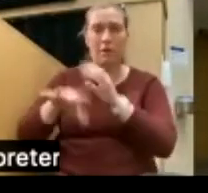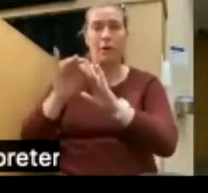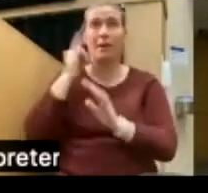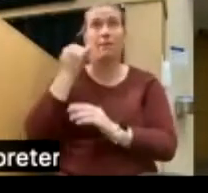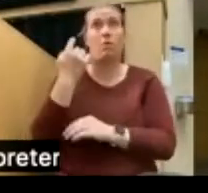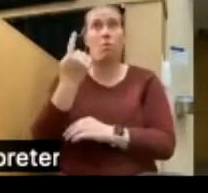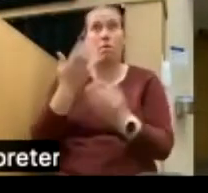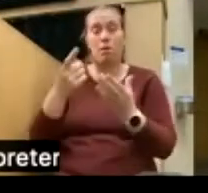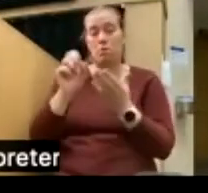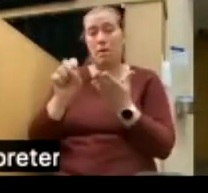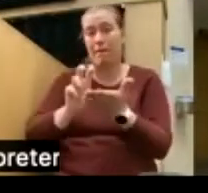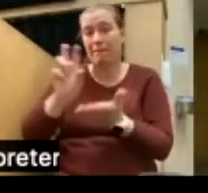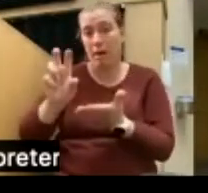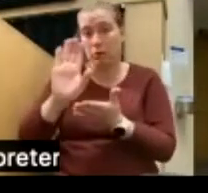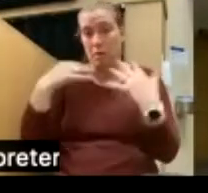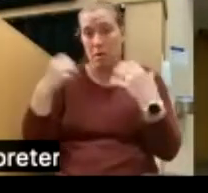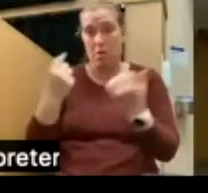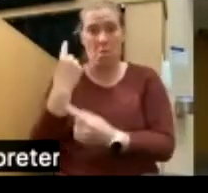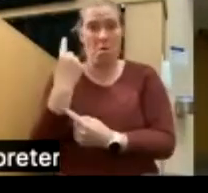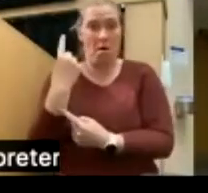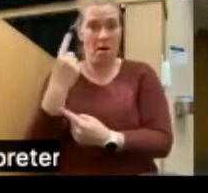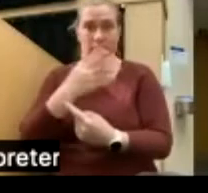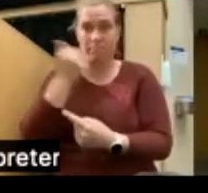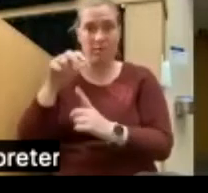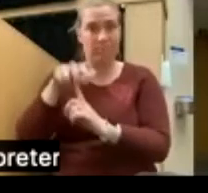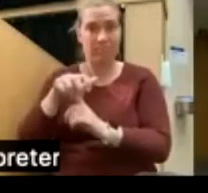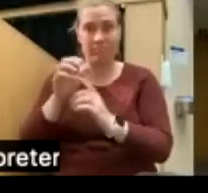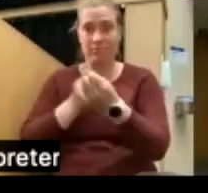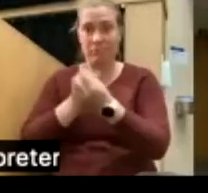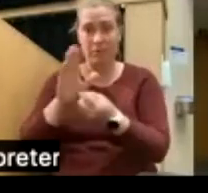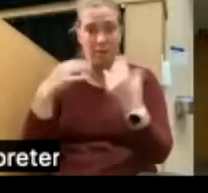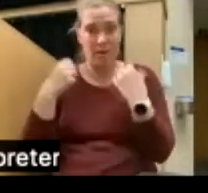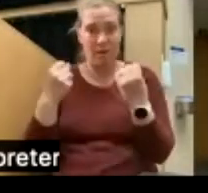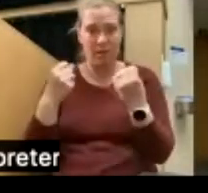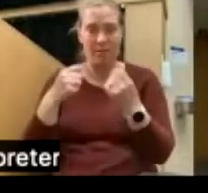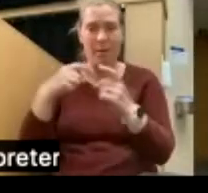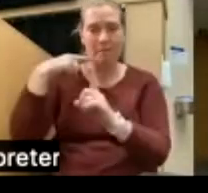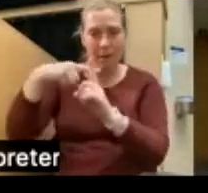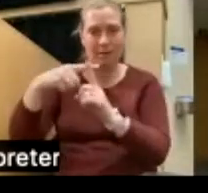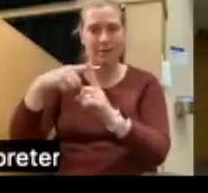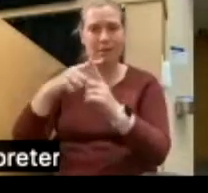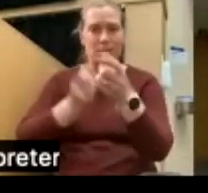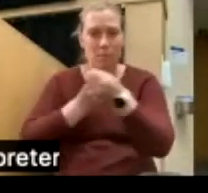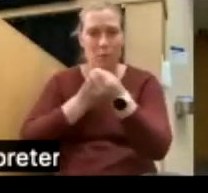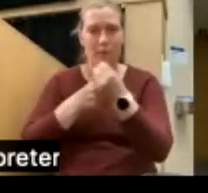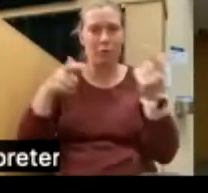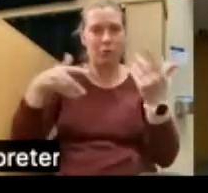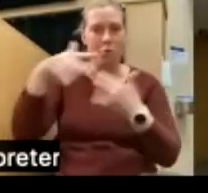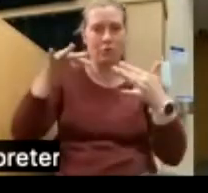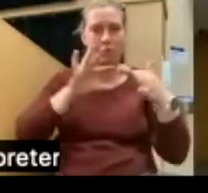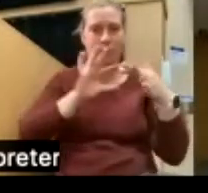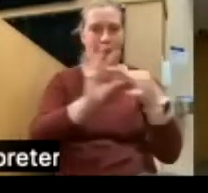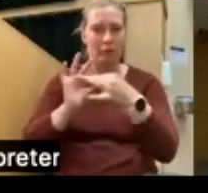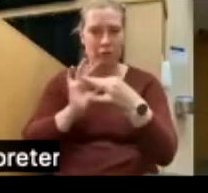you can invest for in your health, it's positive social connections, positive supportive social connections.